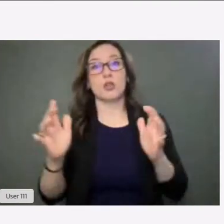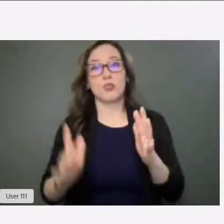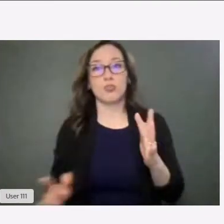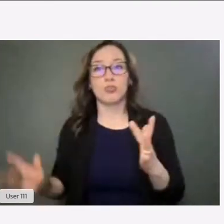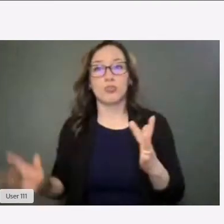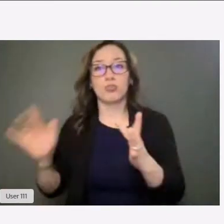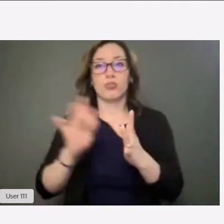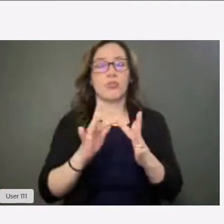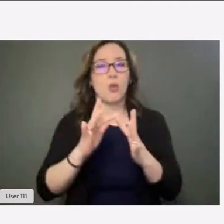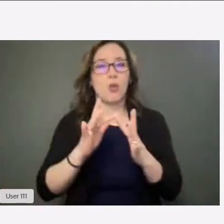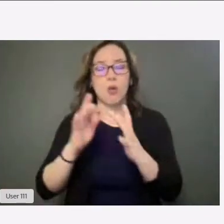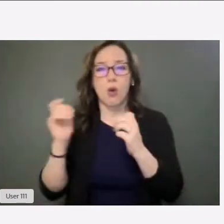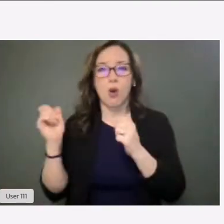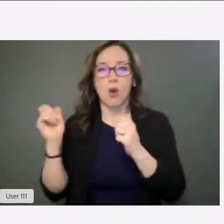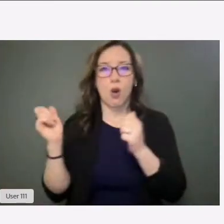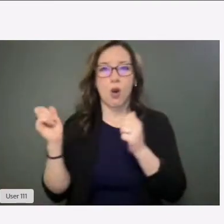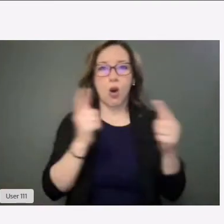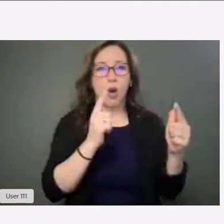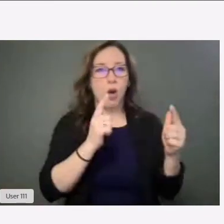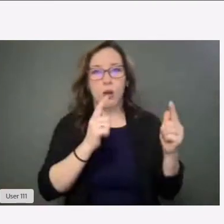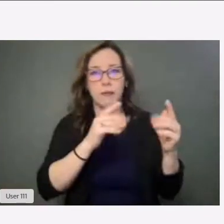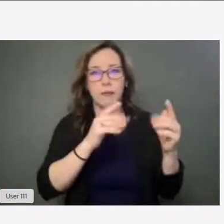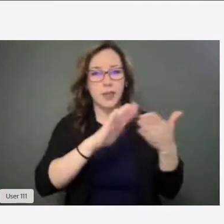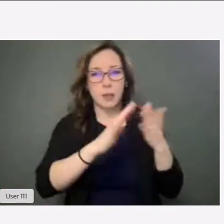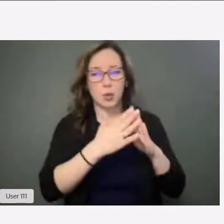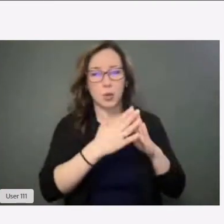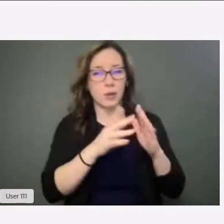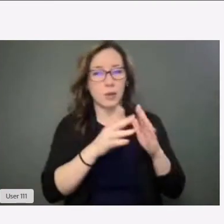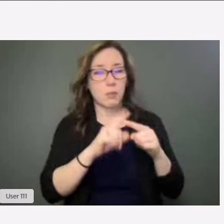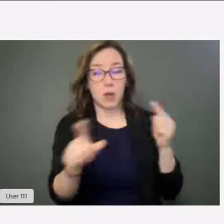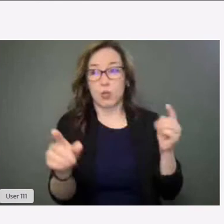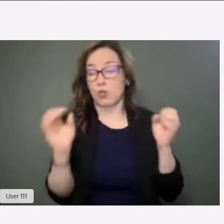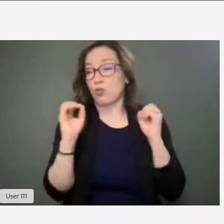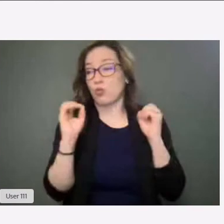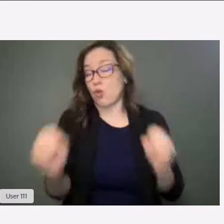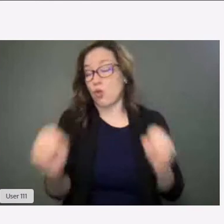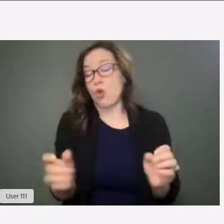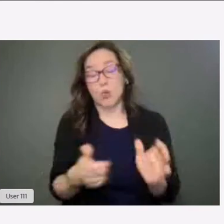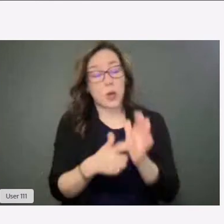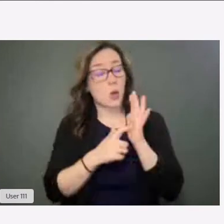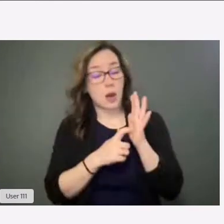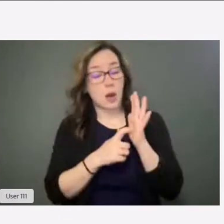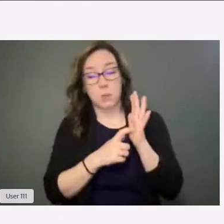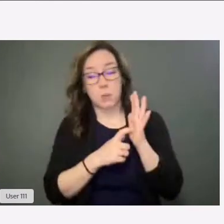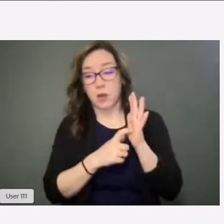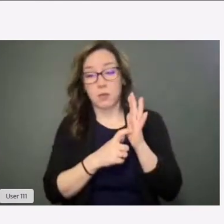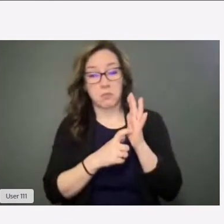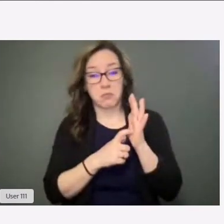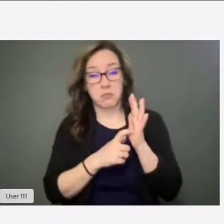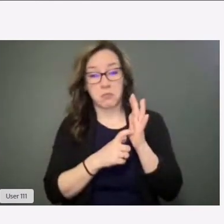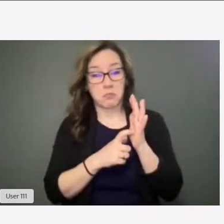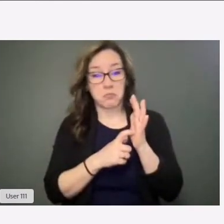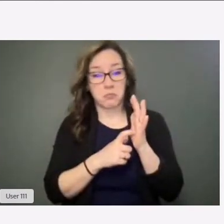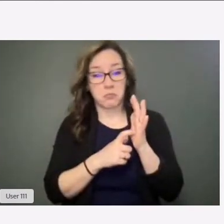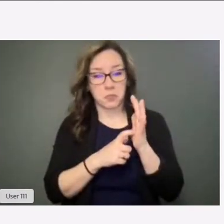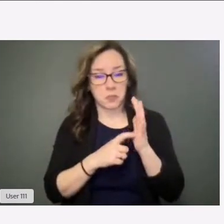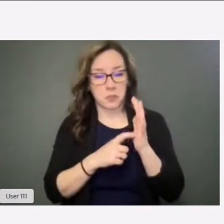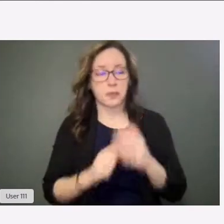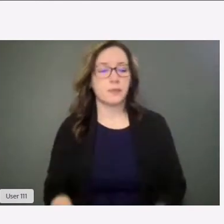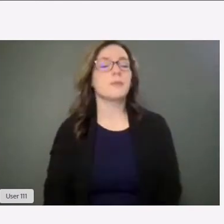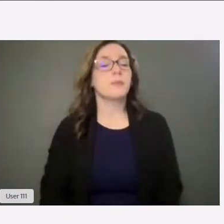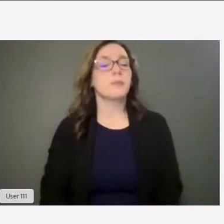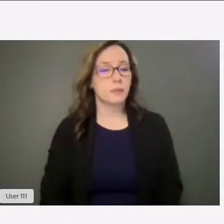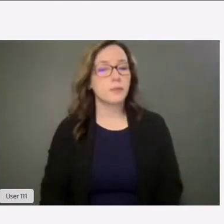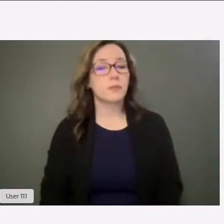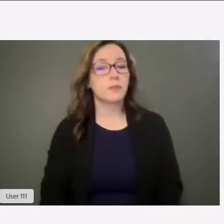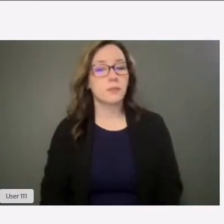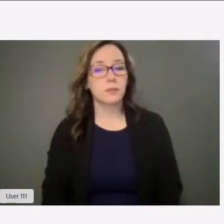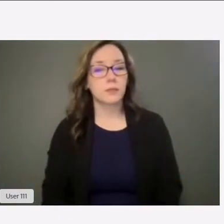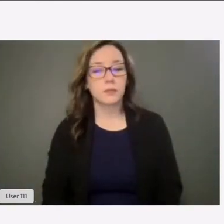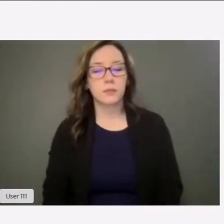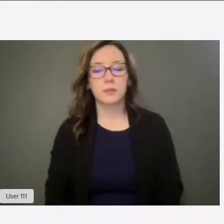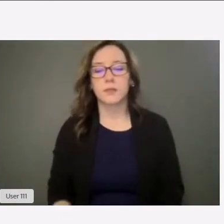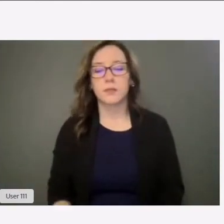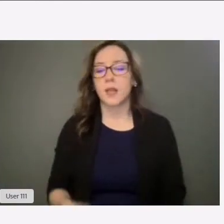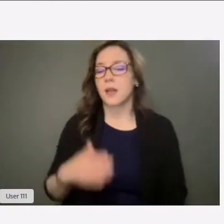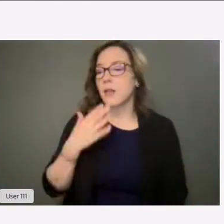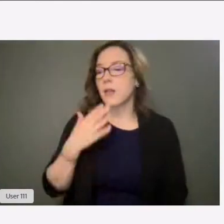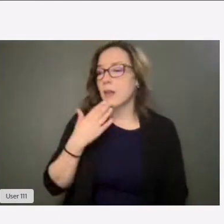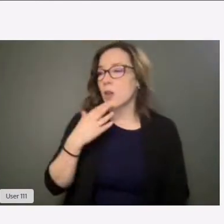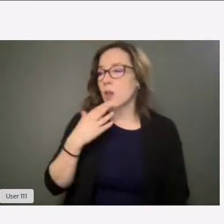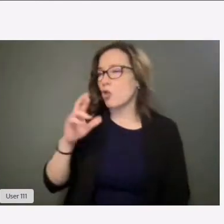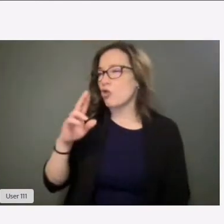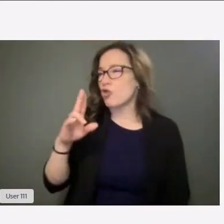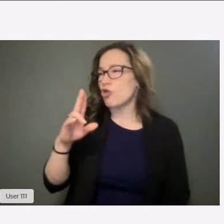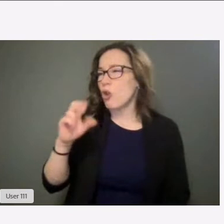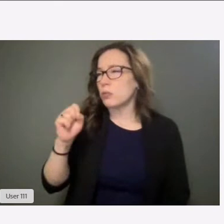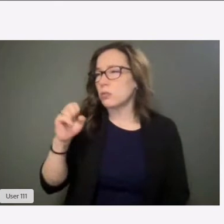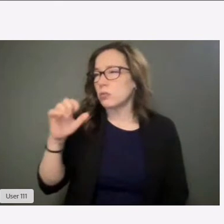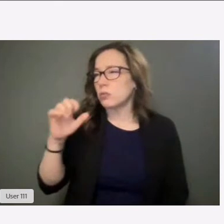the community, but there is no requirement of that nature. Okay. But again, Mr. Russell,